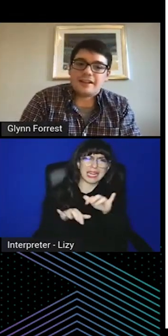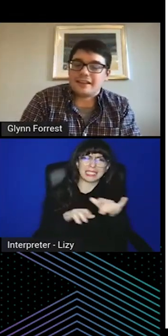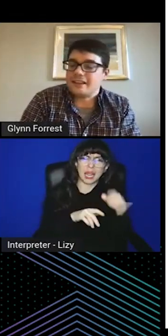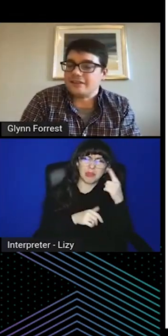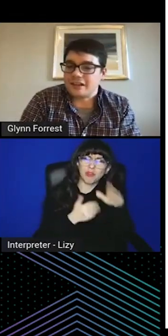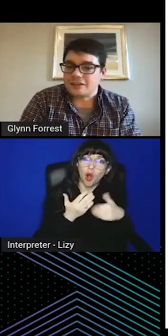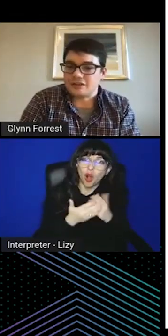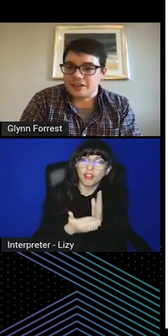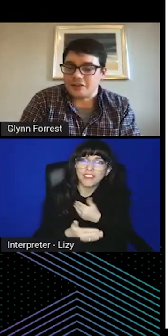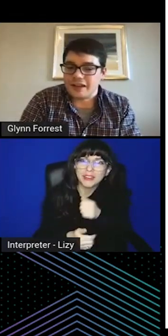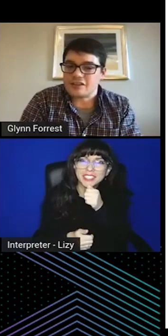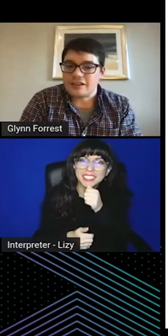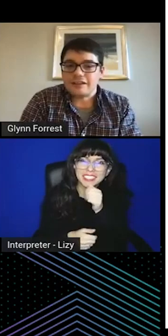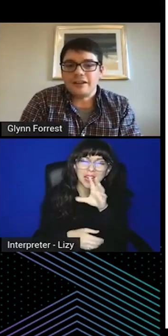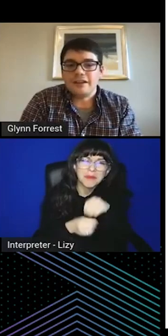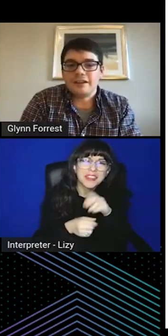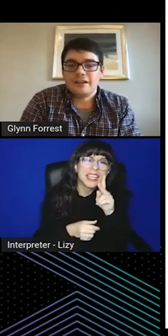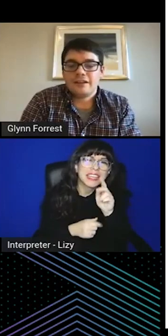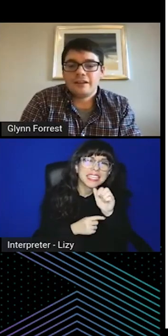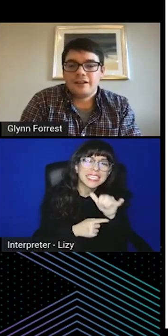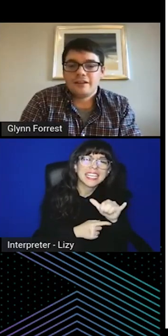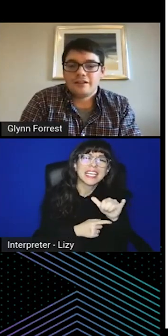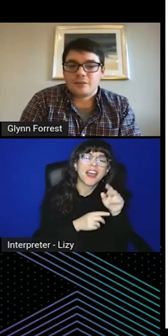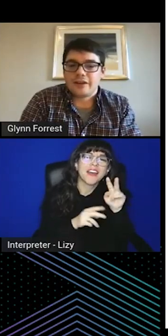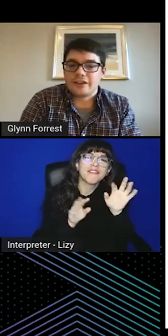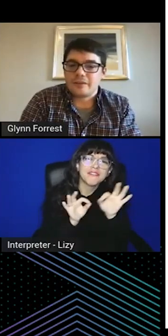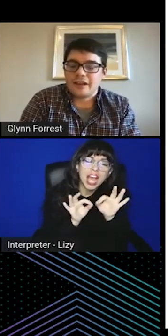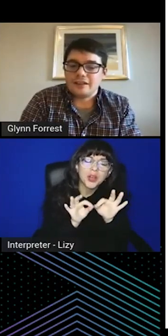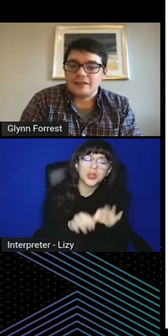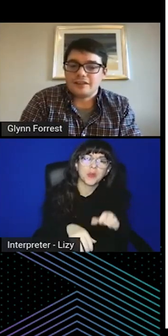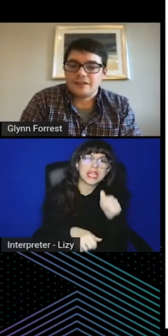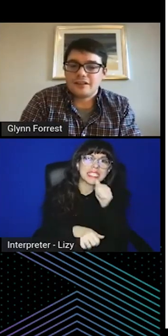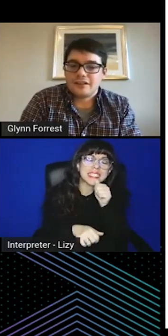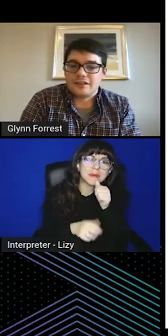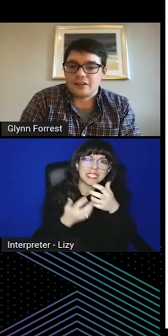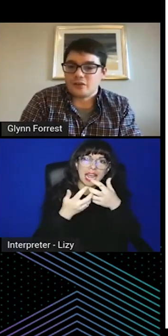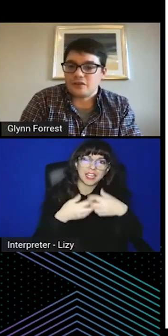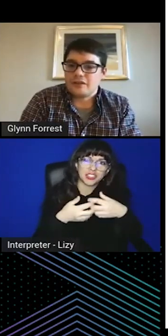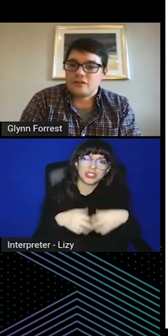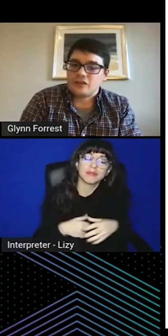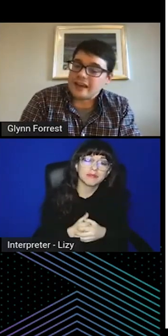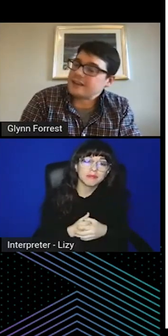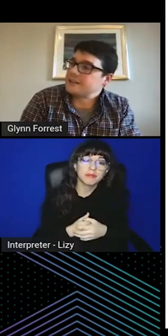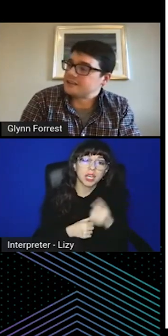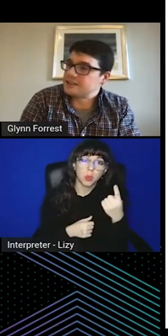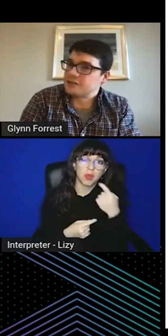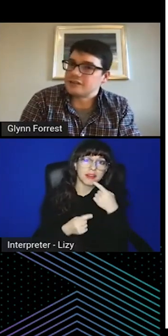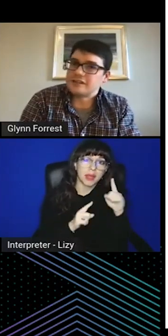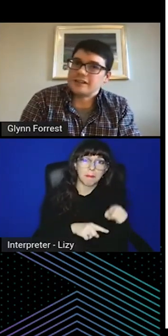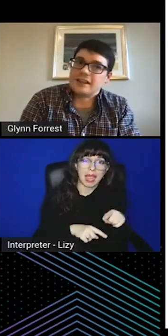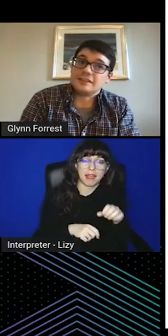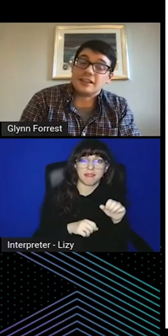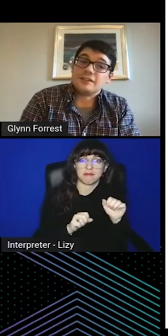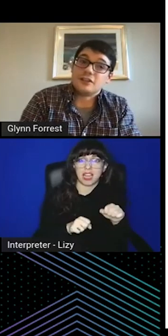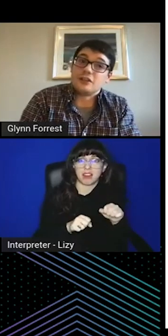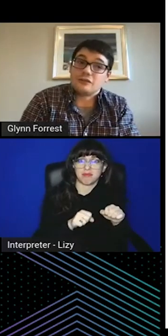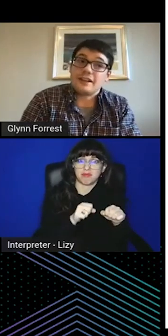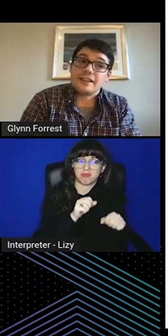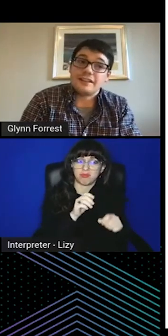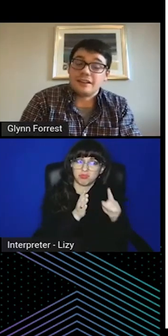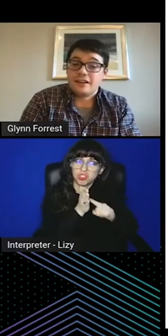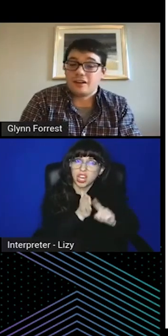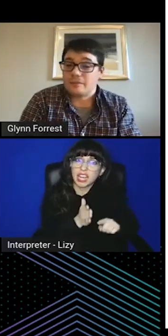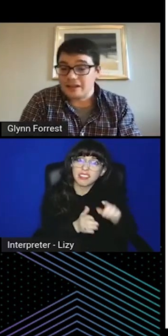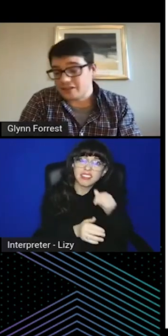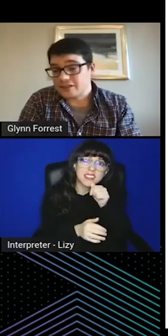in a key value secret engine. So we have a command that could check that secrets inside of Vault